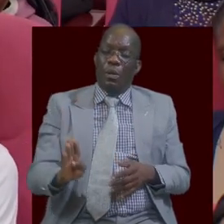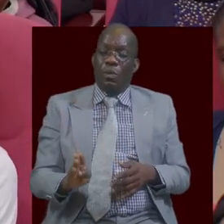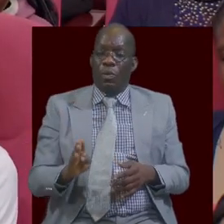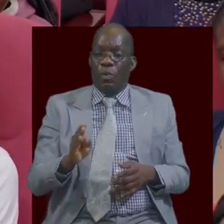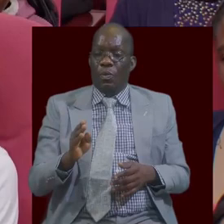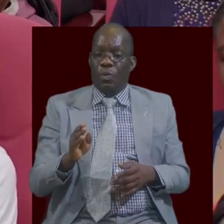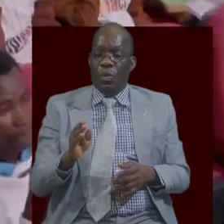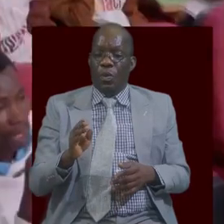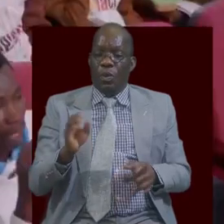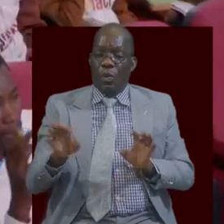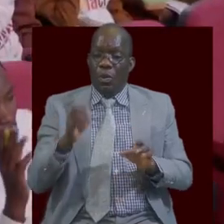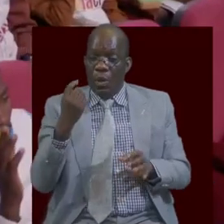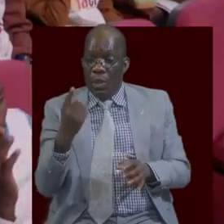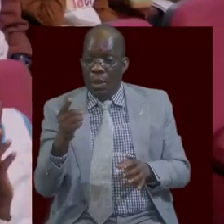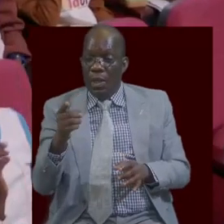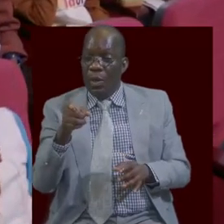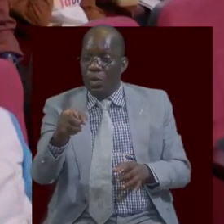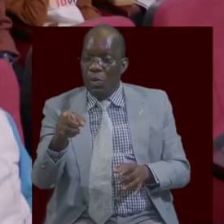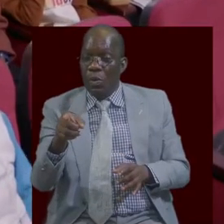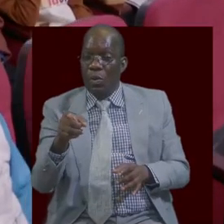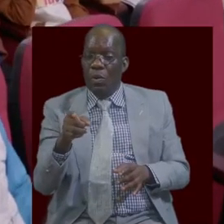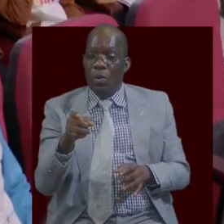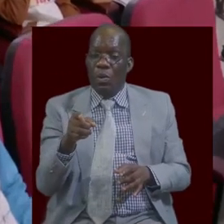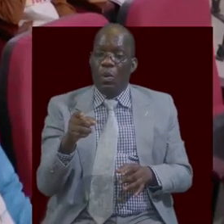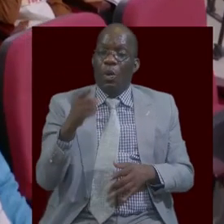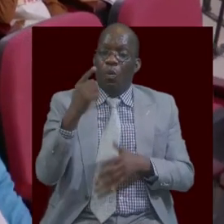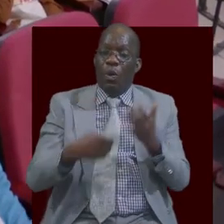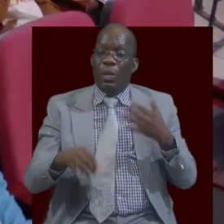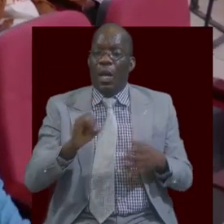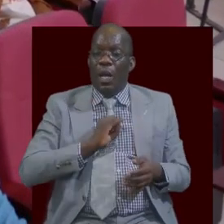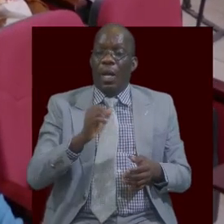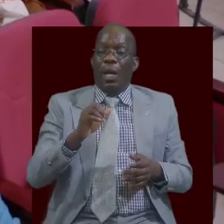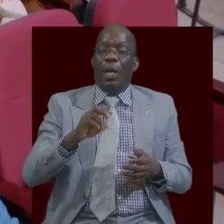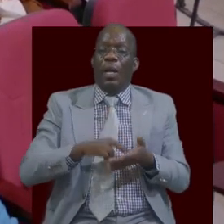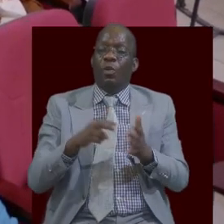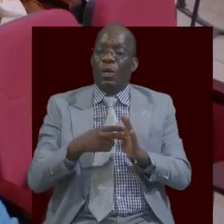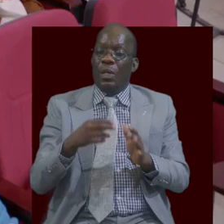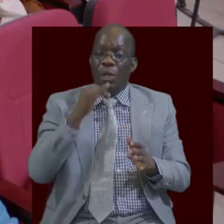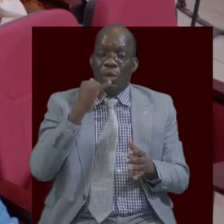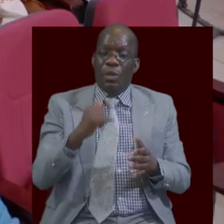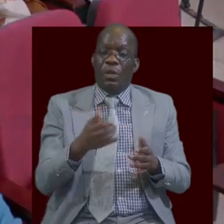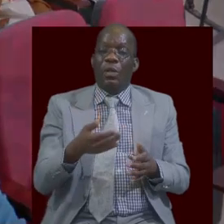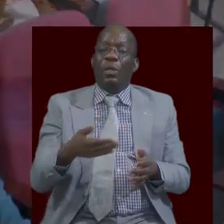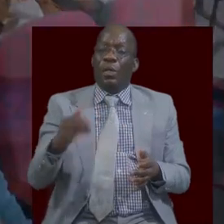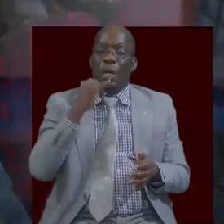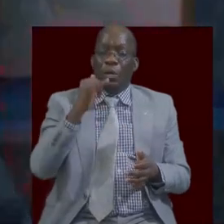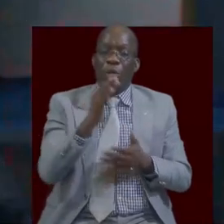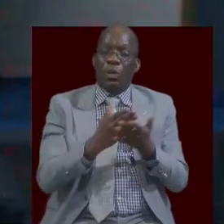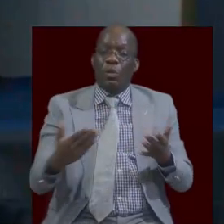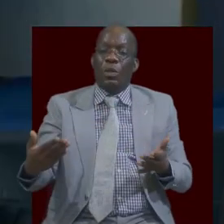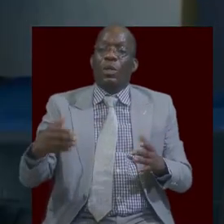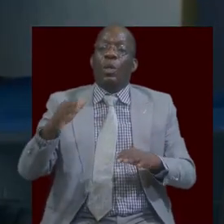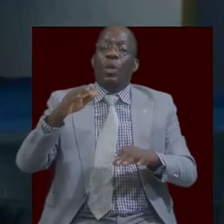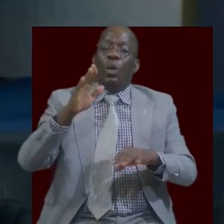somebody far away there? What I'm telling you is, there is something sent from the cloud of glory.